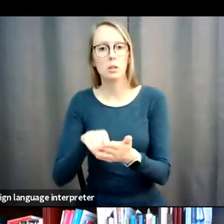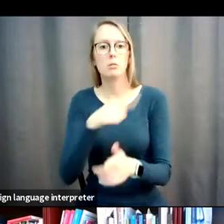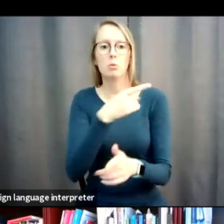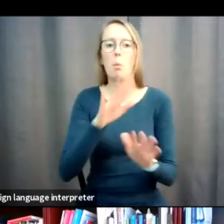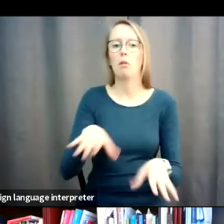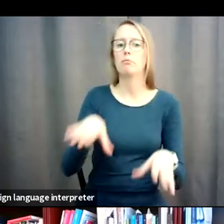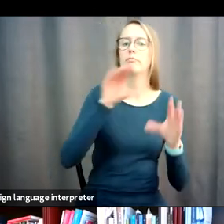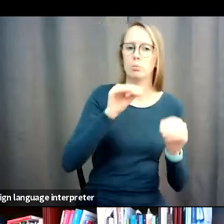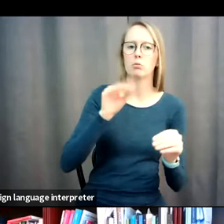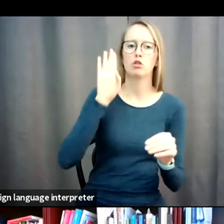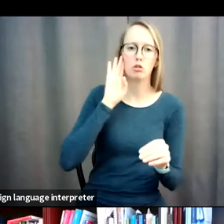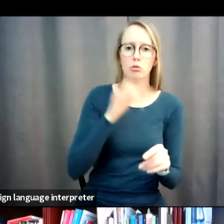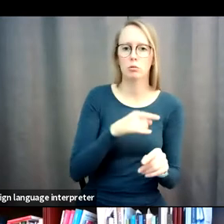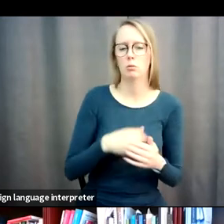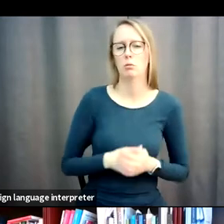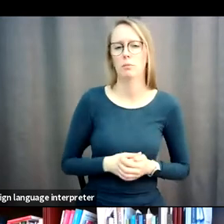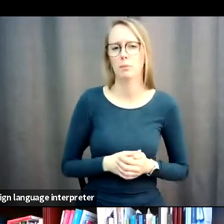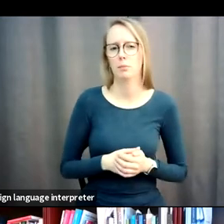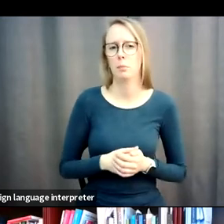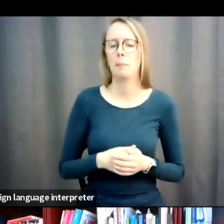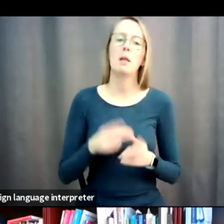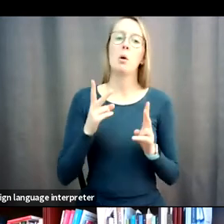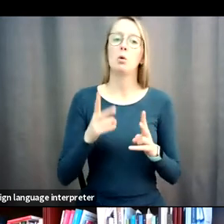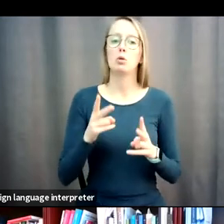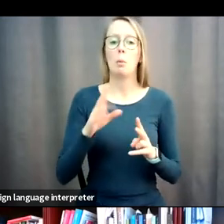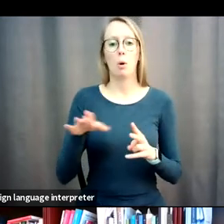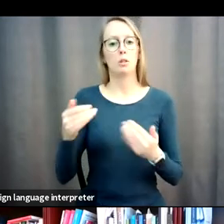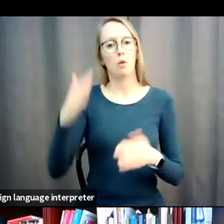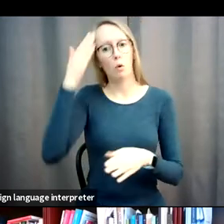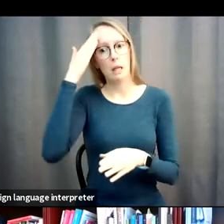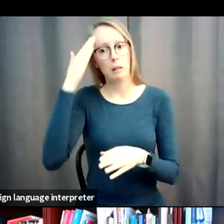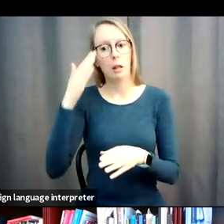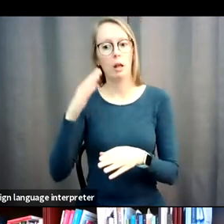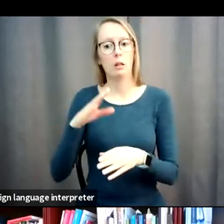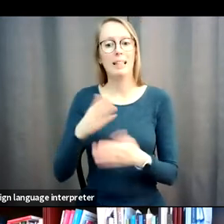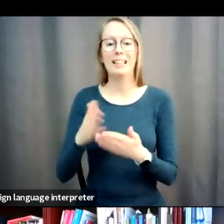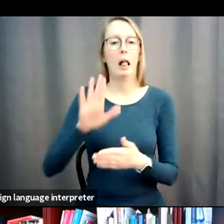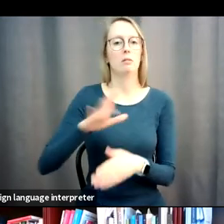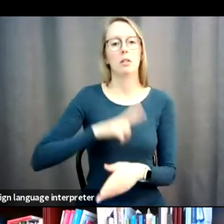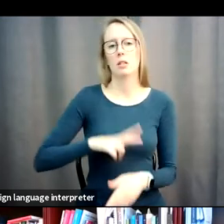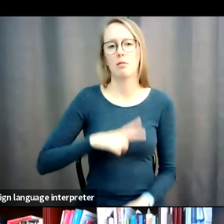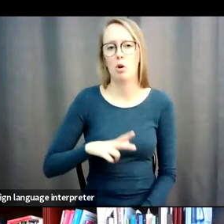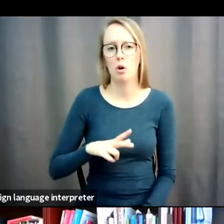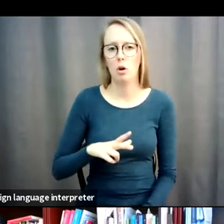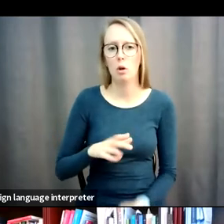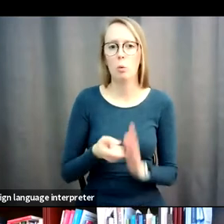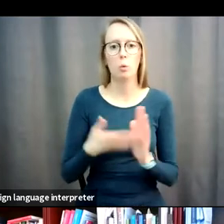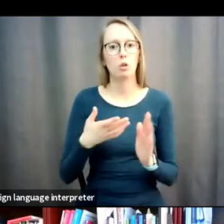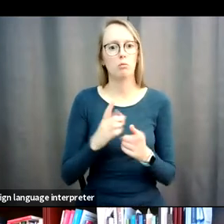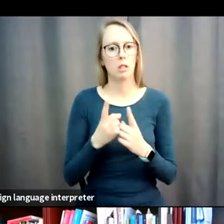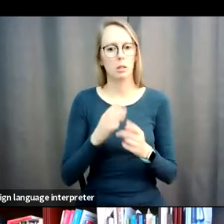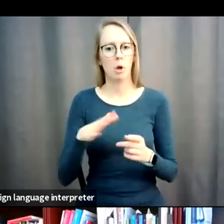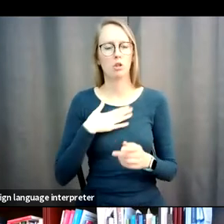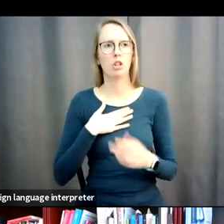into account. But also to tell the child, well, it's not your responsibility, because that might be a burden on the child to know